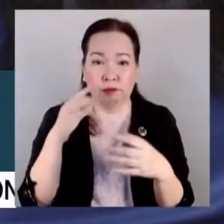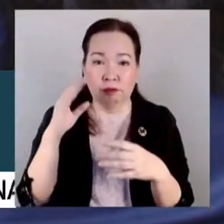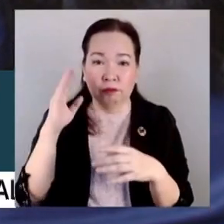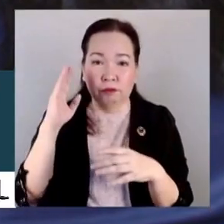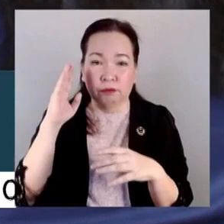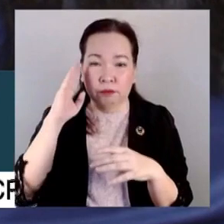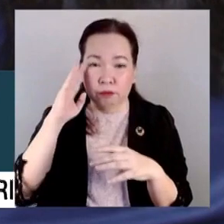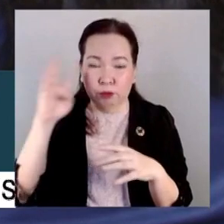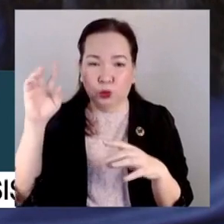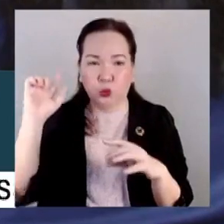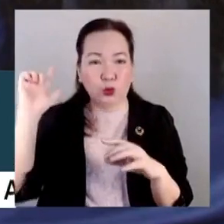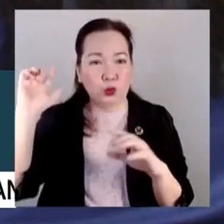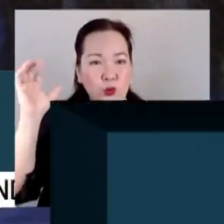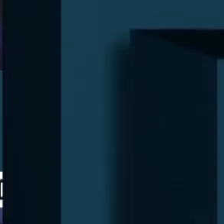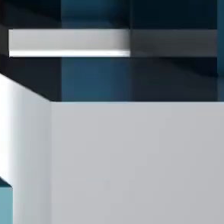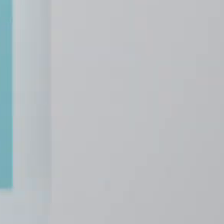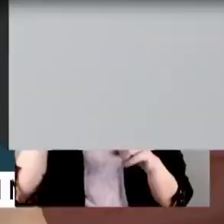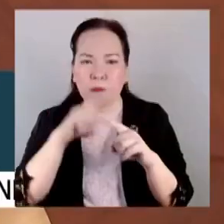himself denied this.